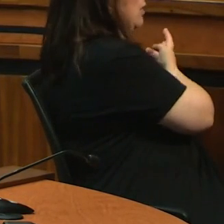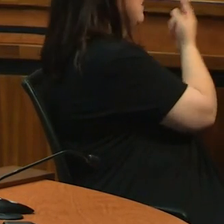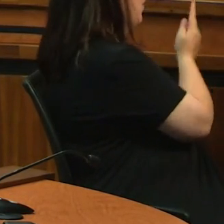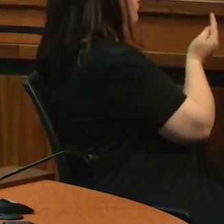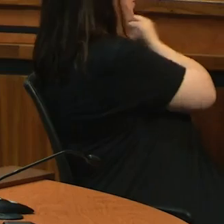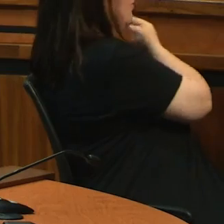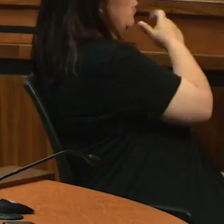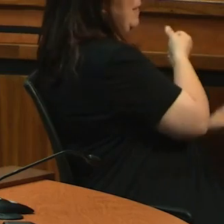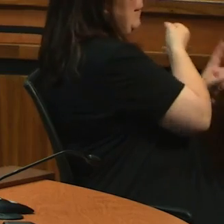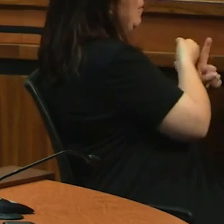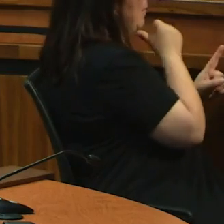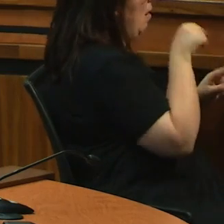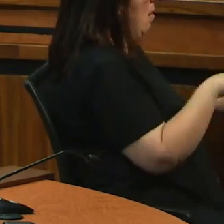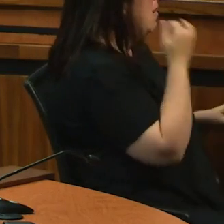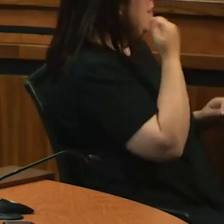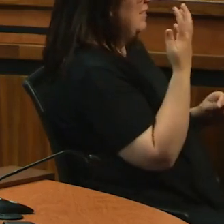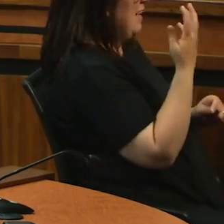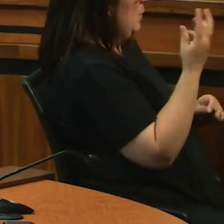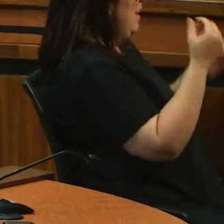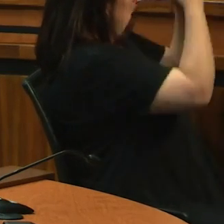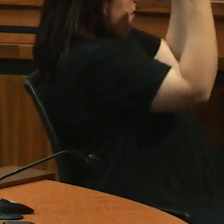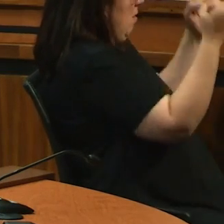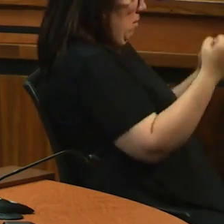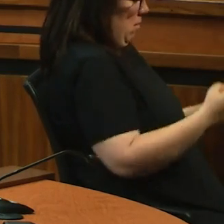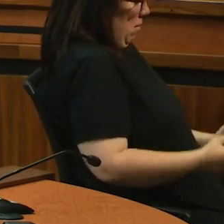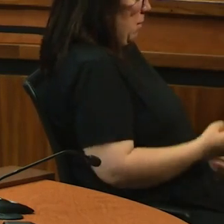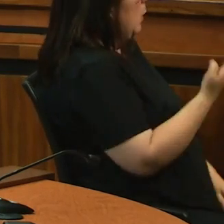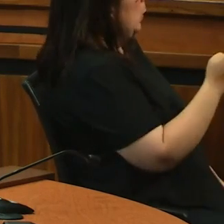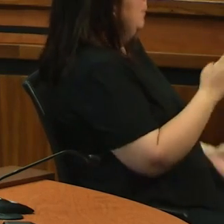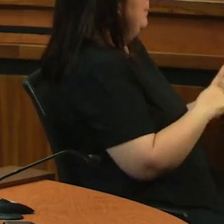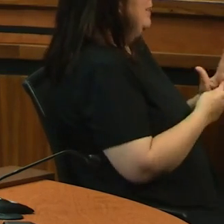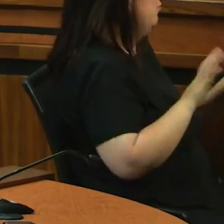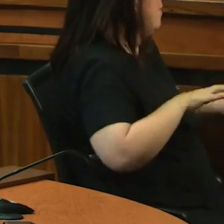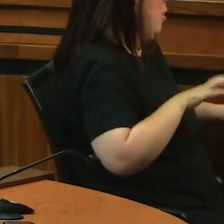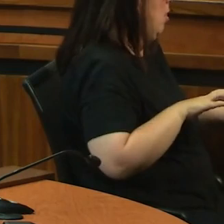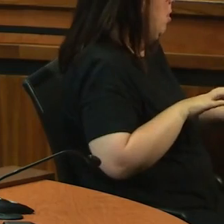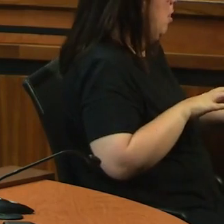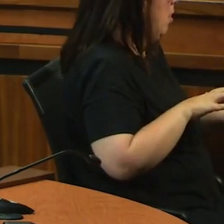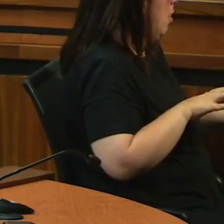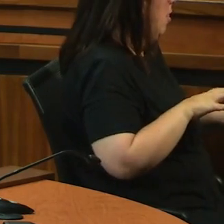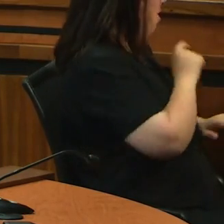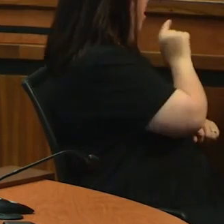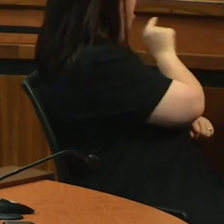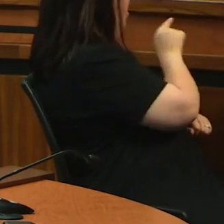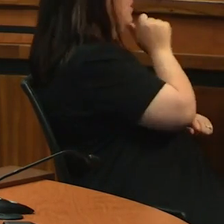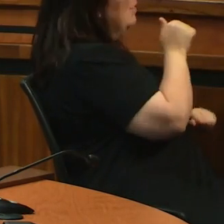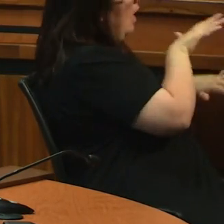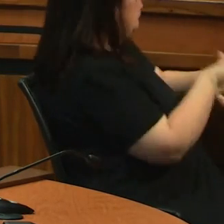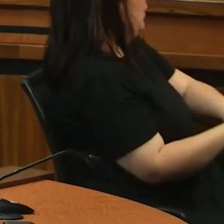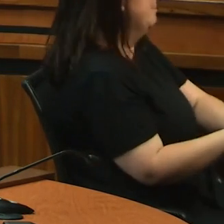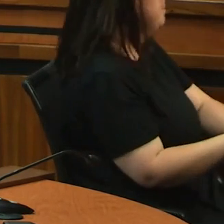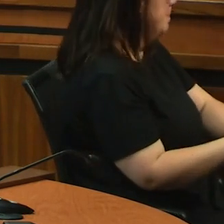by it. But if it's outside of the boundary that we showed, that means that the rainfall ultimately doesn't enter Hudson